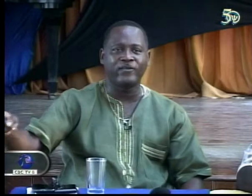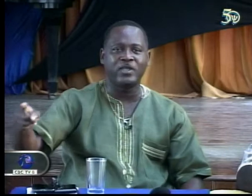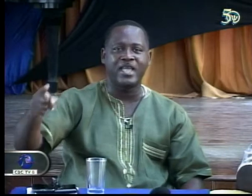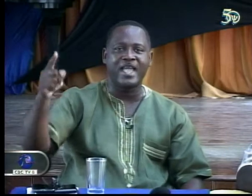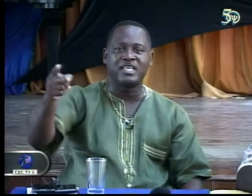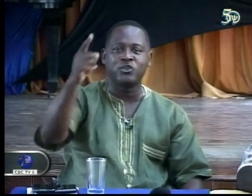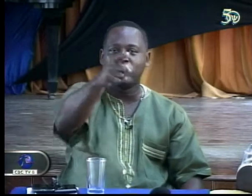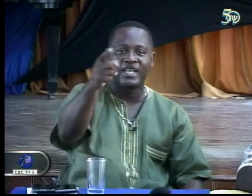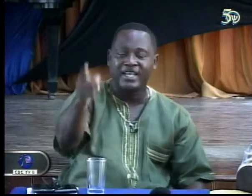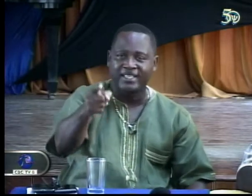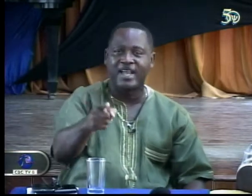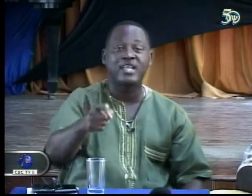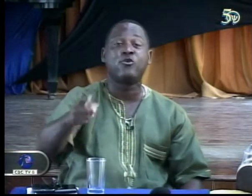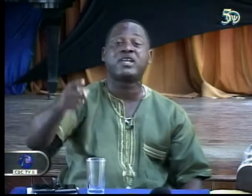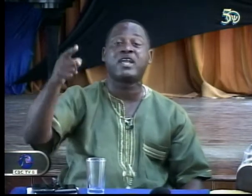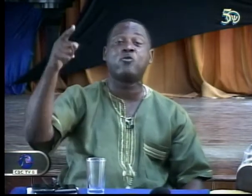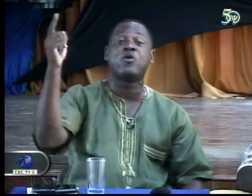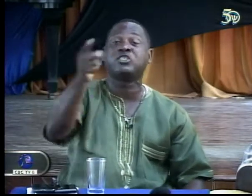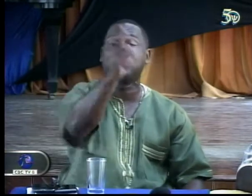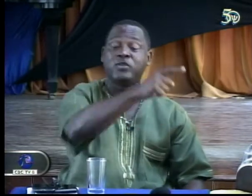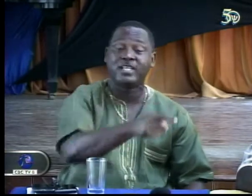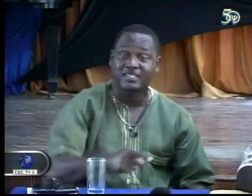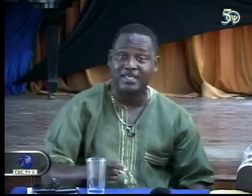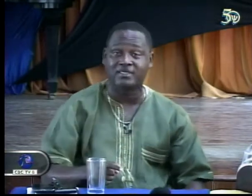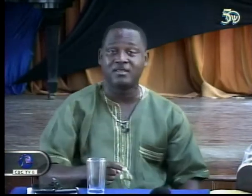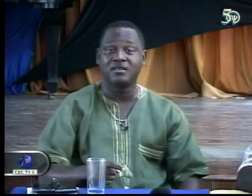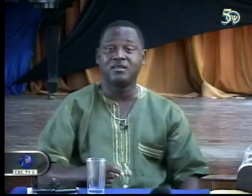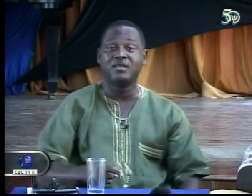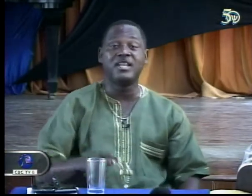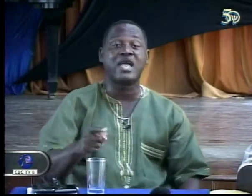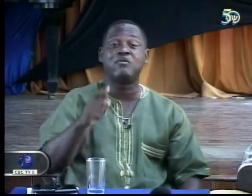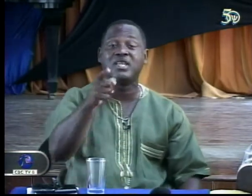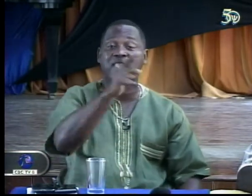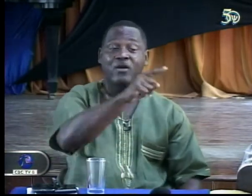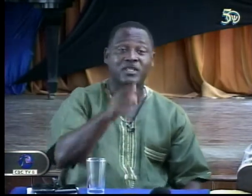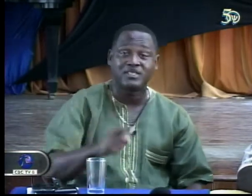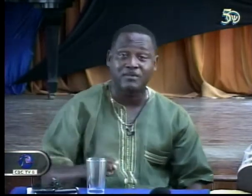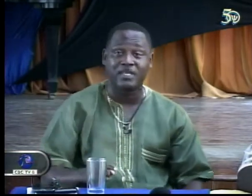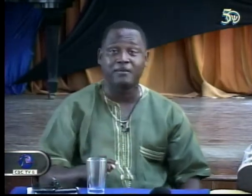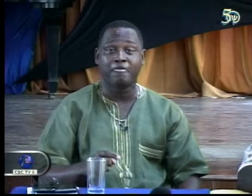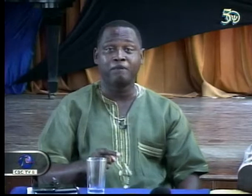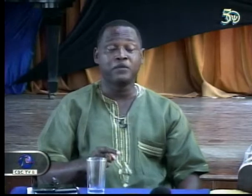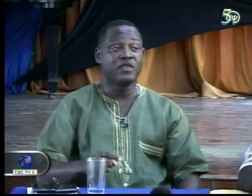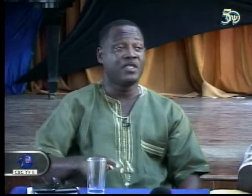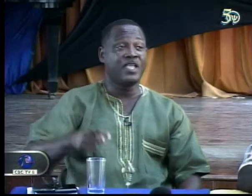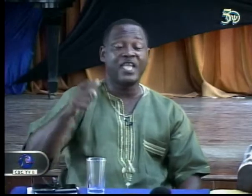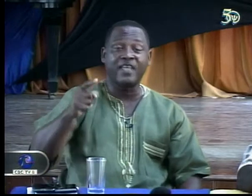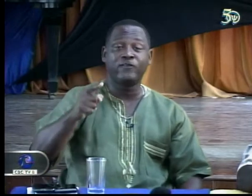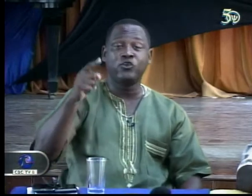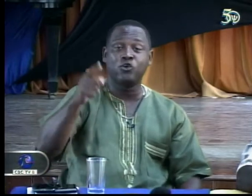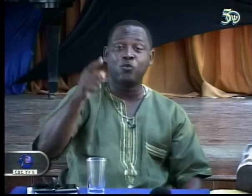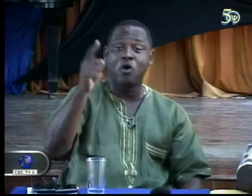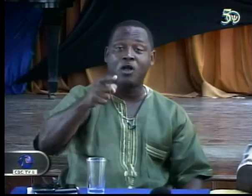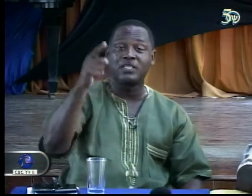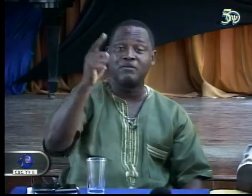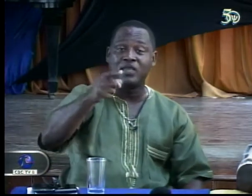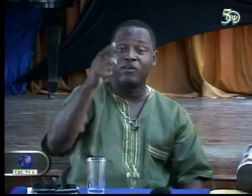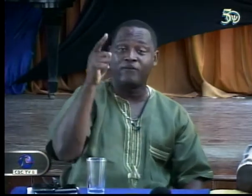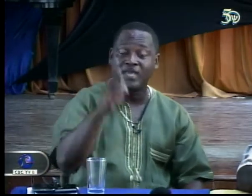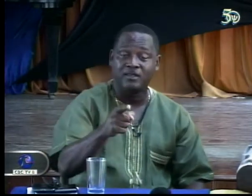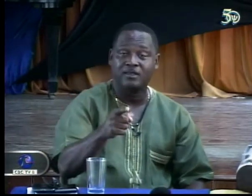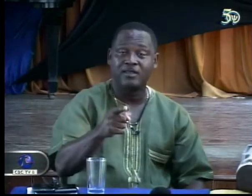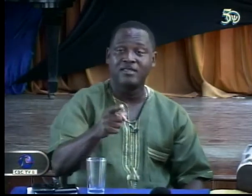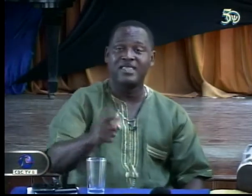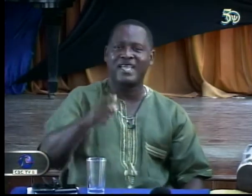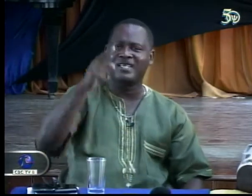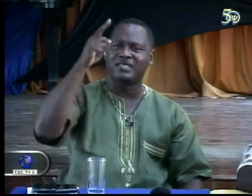if any union leader, I don't care which union it is, let me tell you something. If you want to meet with